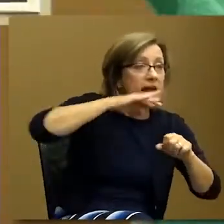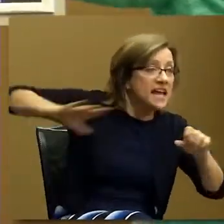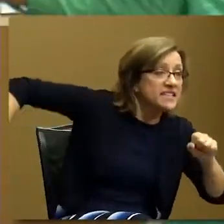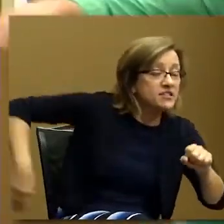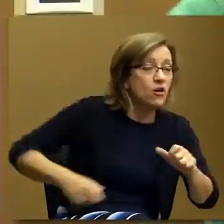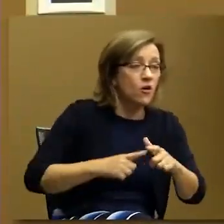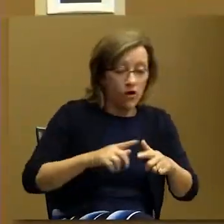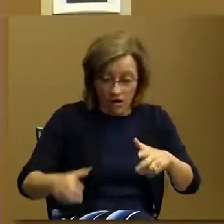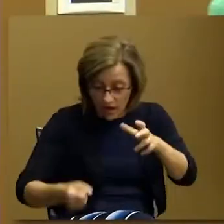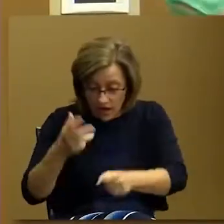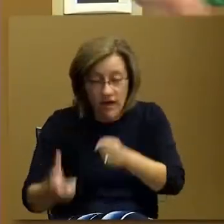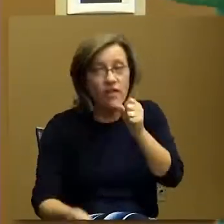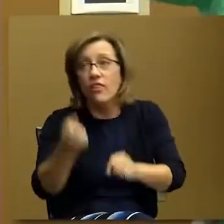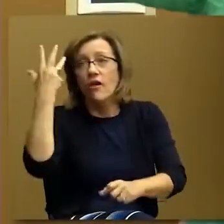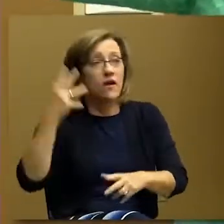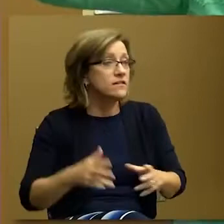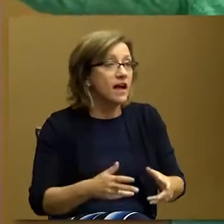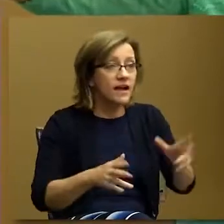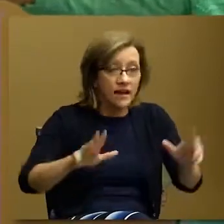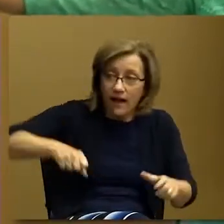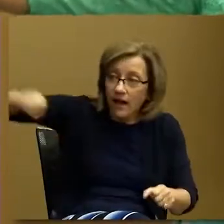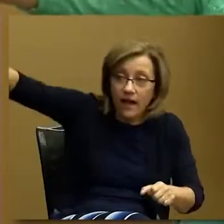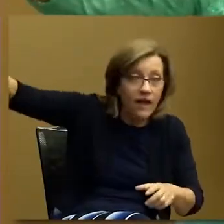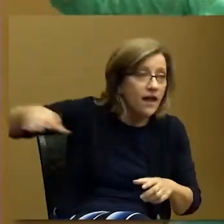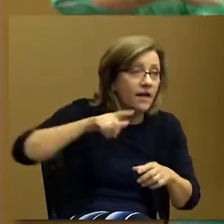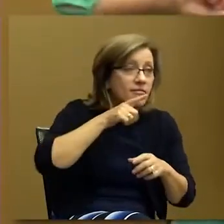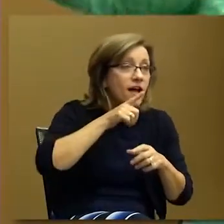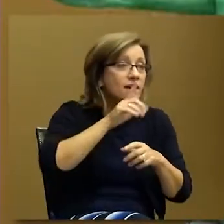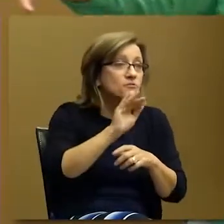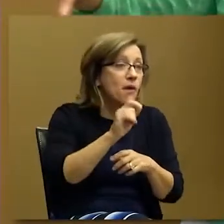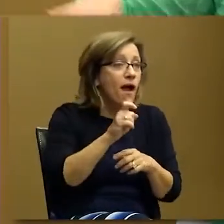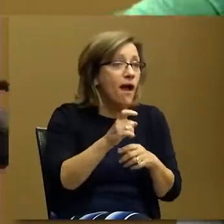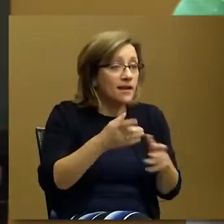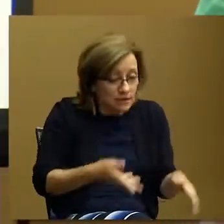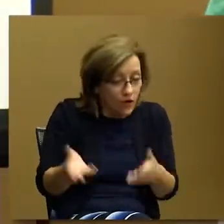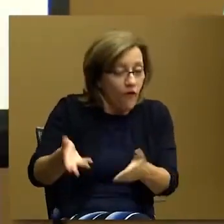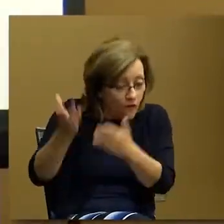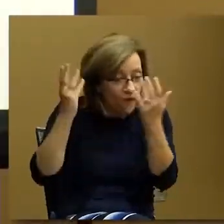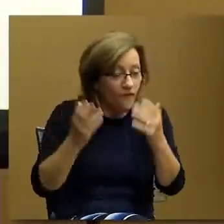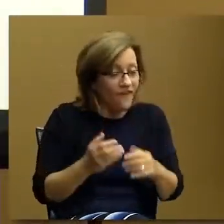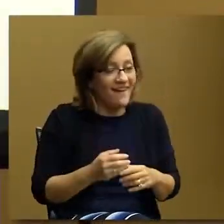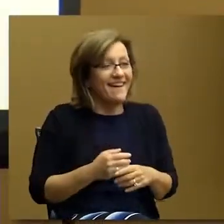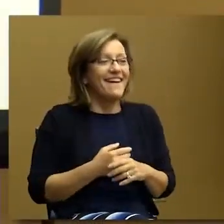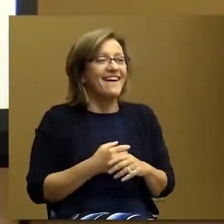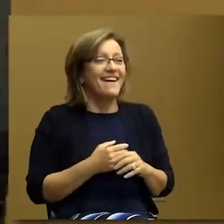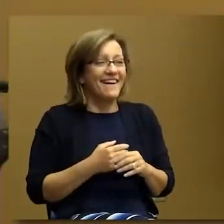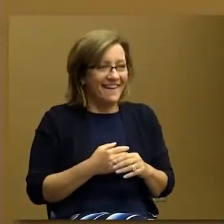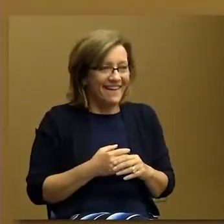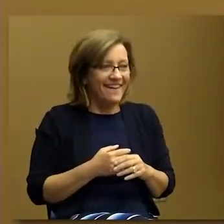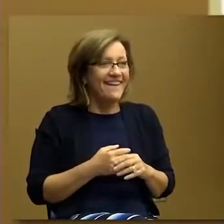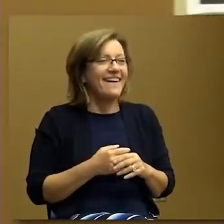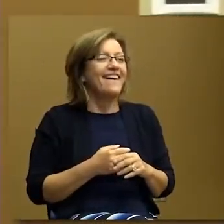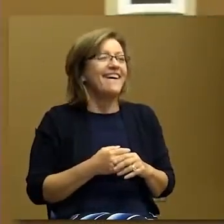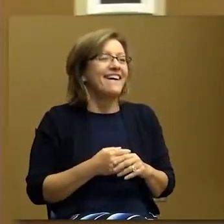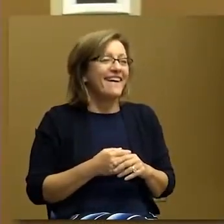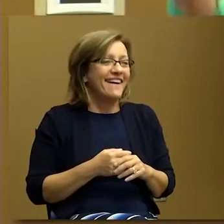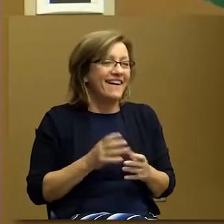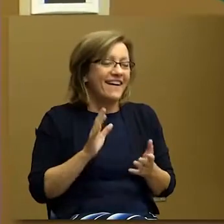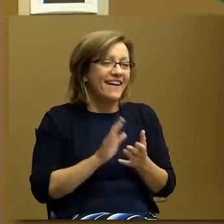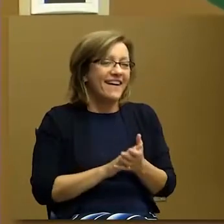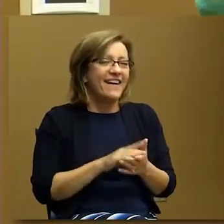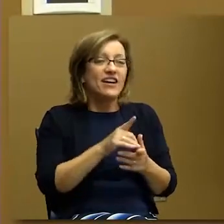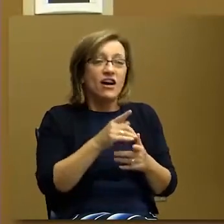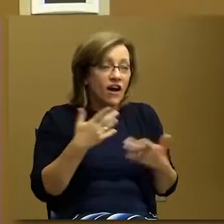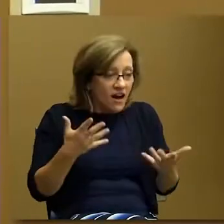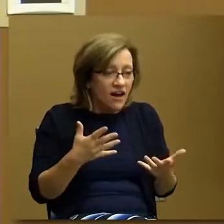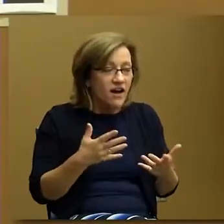throwing things to here's your lunchbox, please get out, you know. What, you have show and tell? And